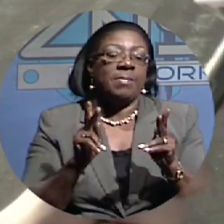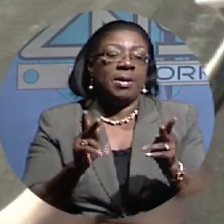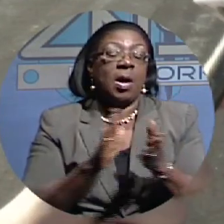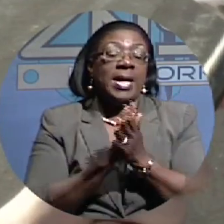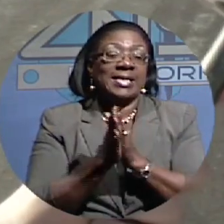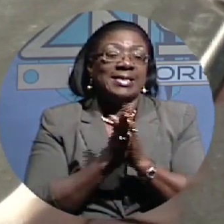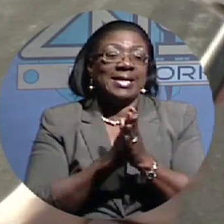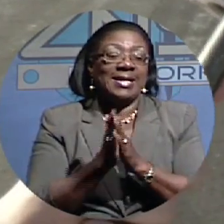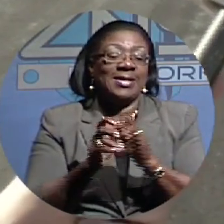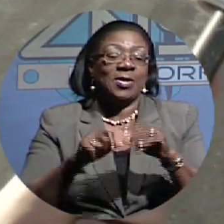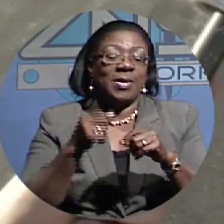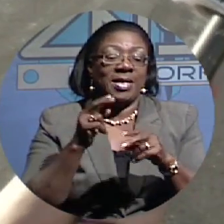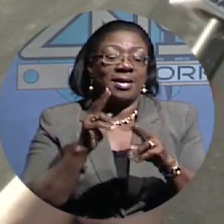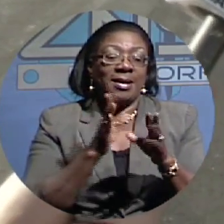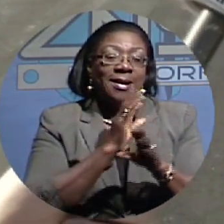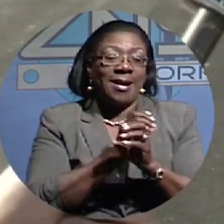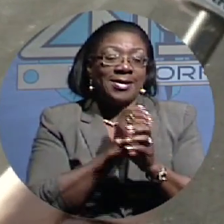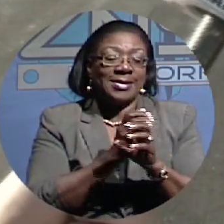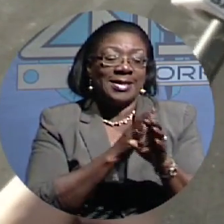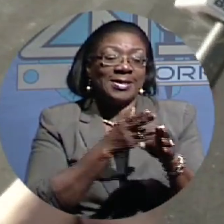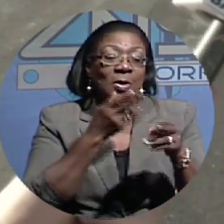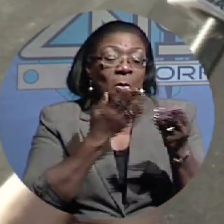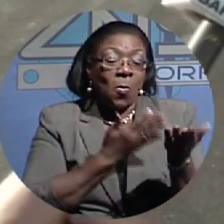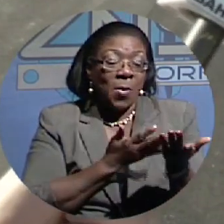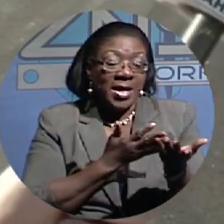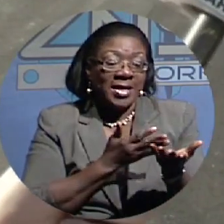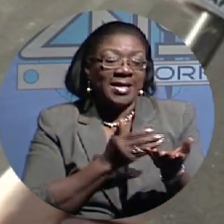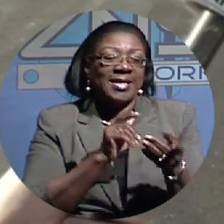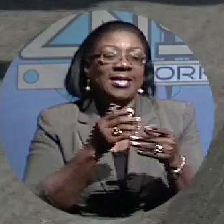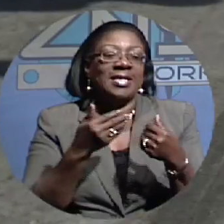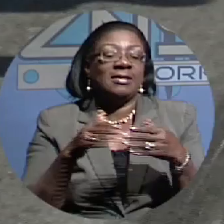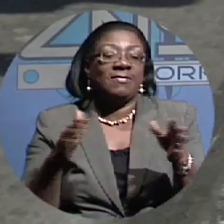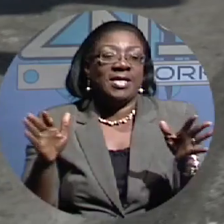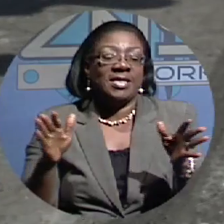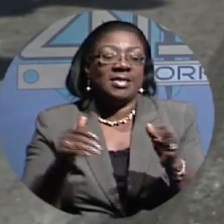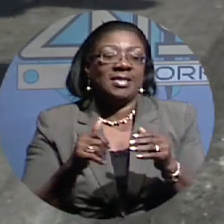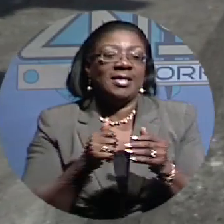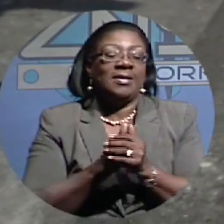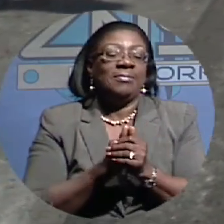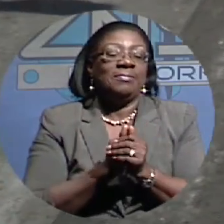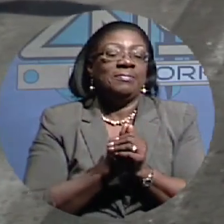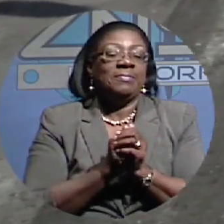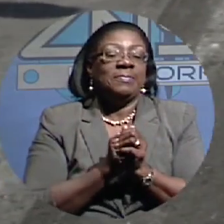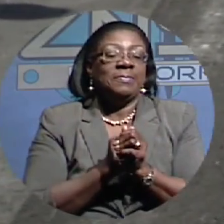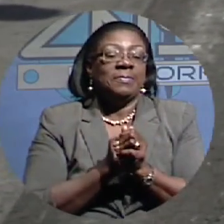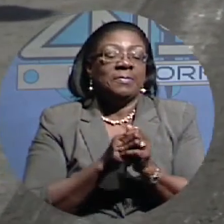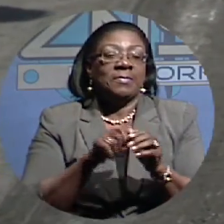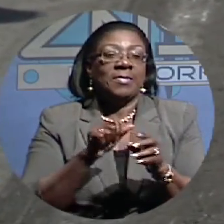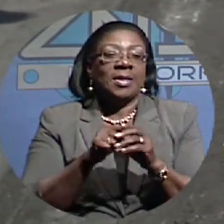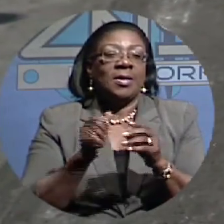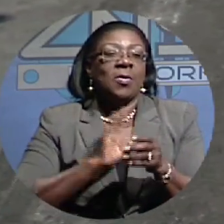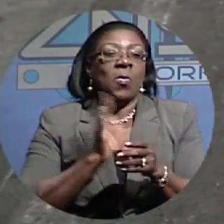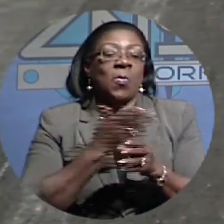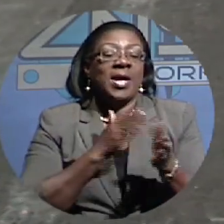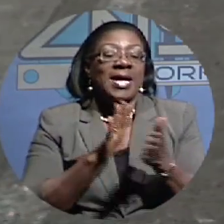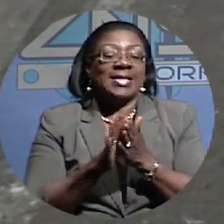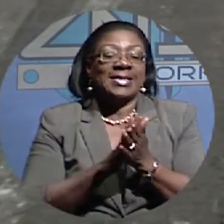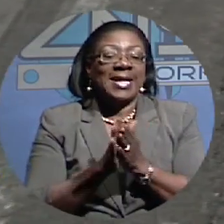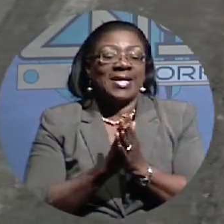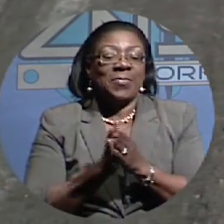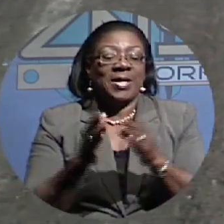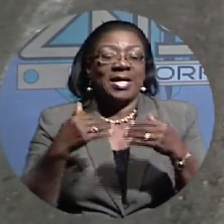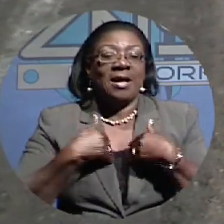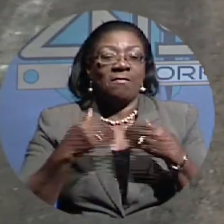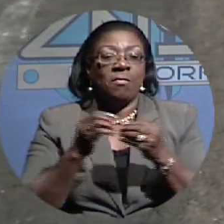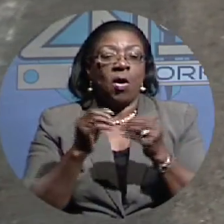so many cars are just sitting, waiting, everybody's on the sidelines, just anxious, really anxious. And we're excited we can hold more